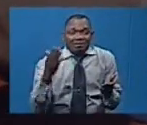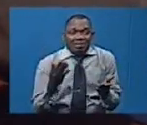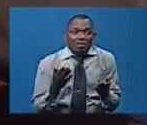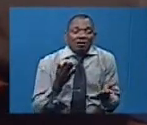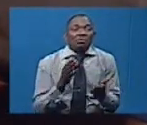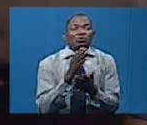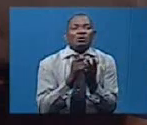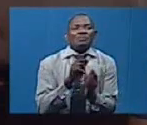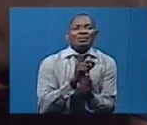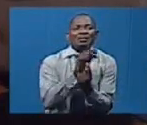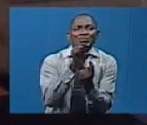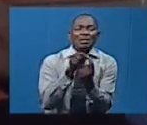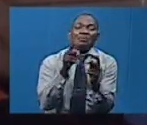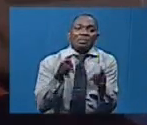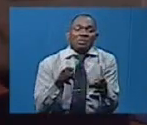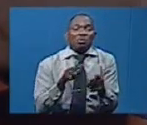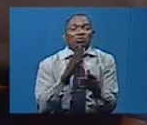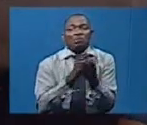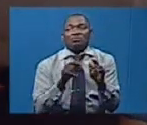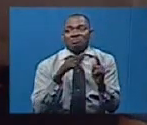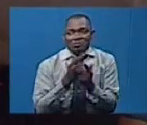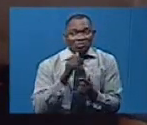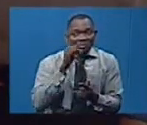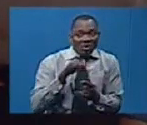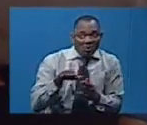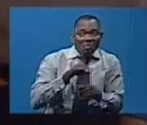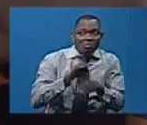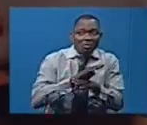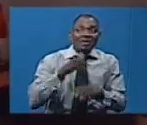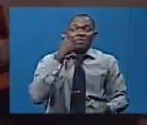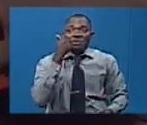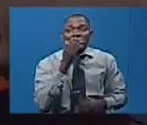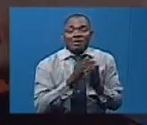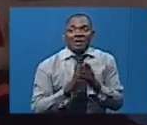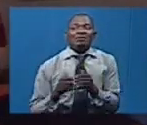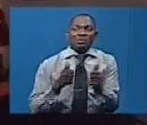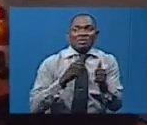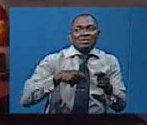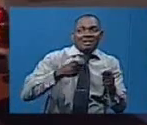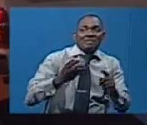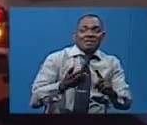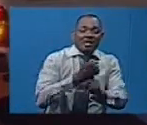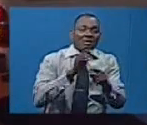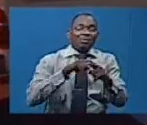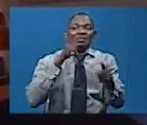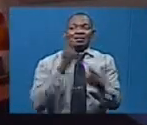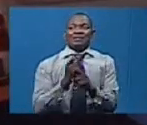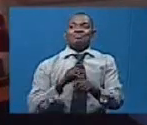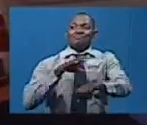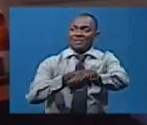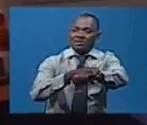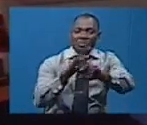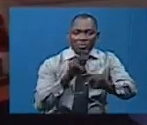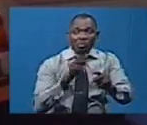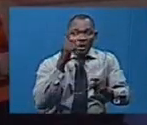a particular person or group of female are prostitute, we come after them. But you don't just go and round people